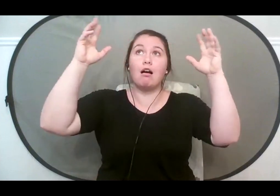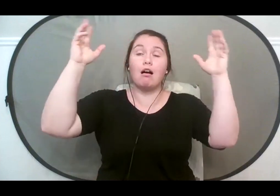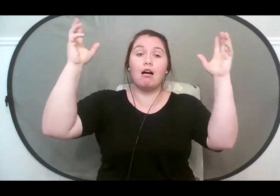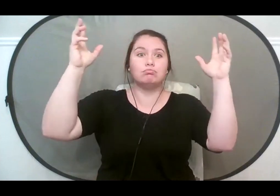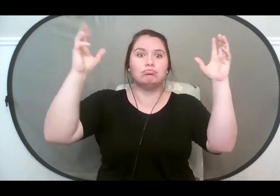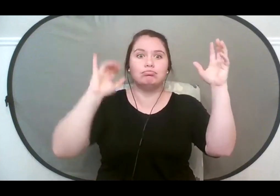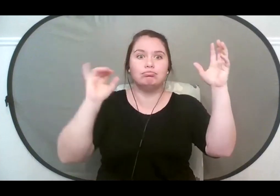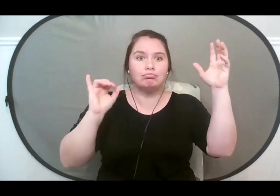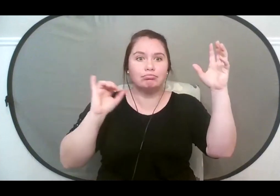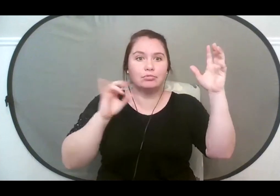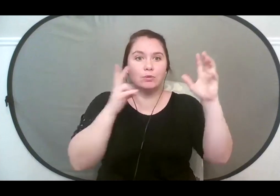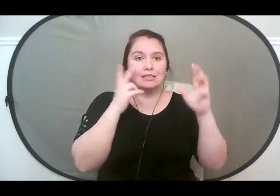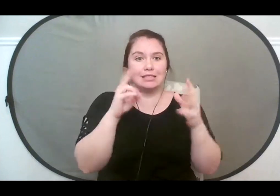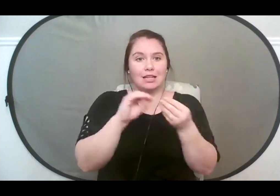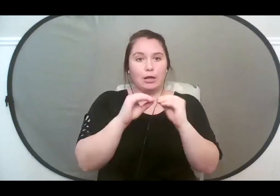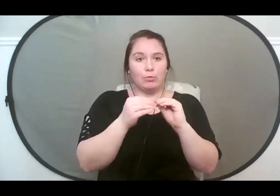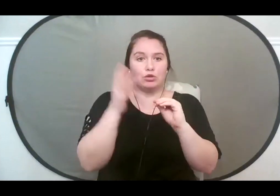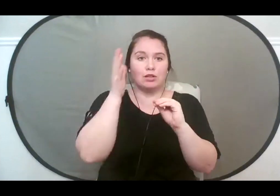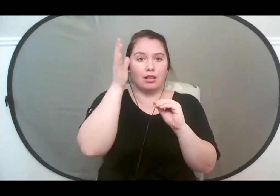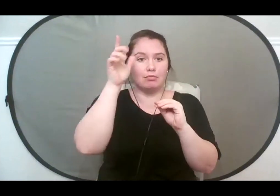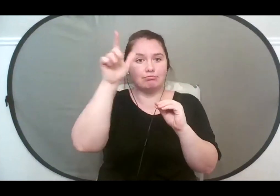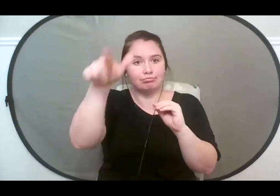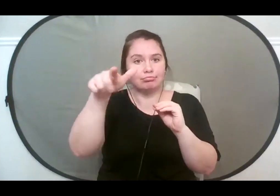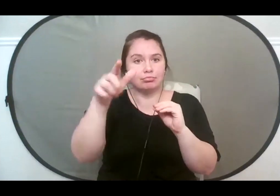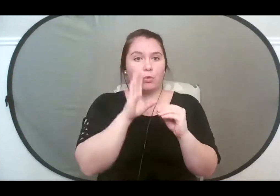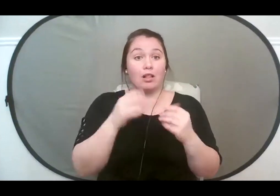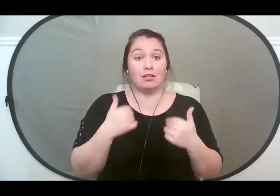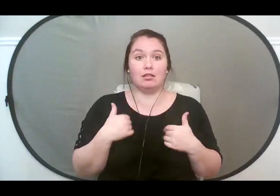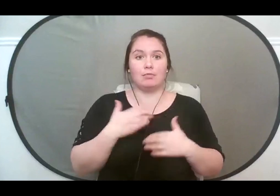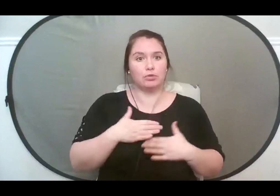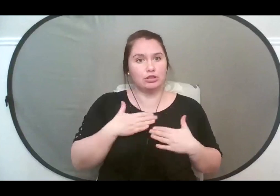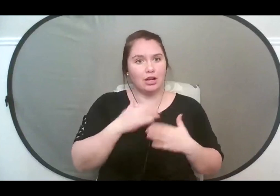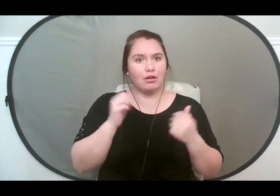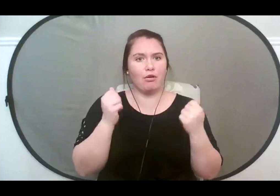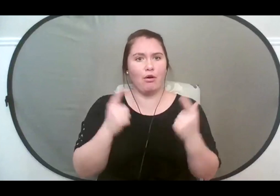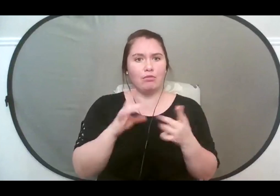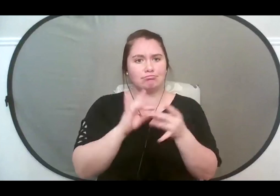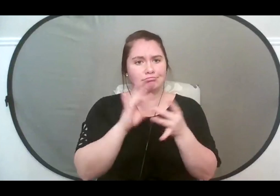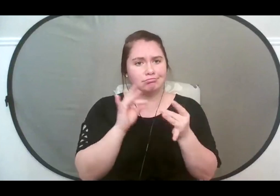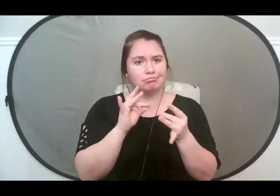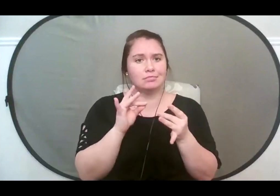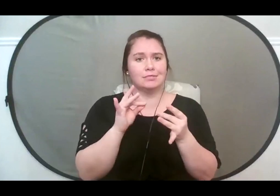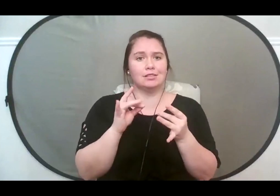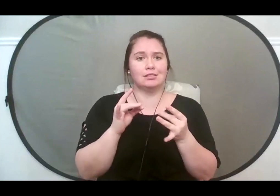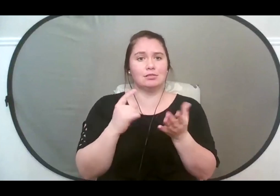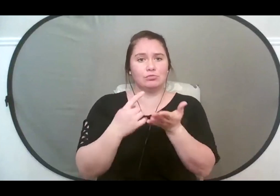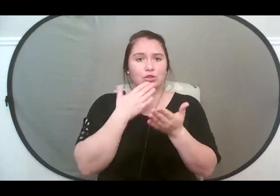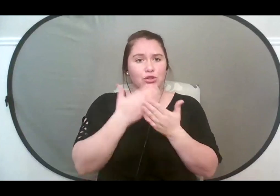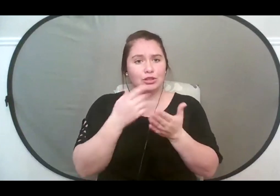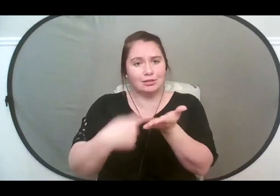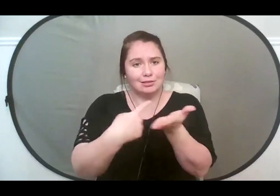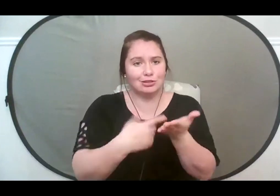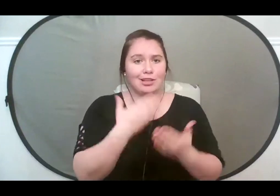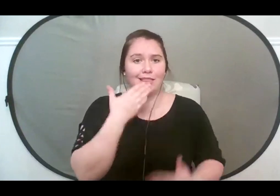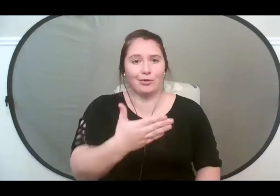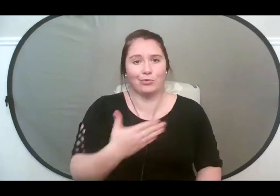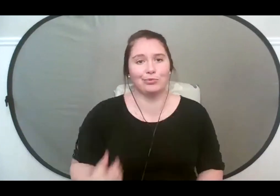So it was a very good discussion, and I appreciate all the input that we got from our group. Thank you.